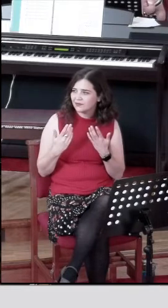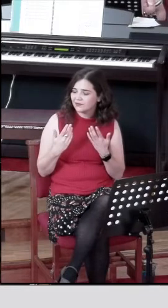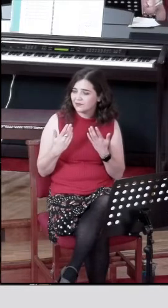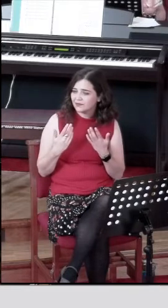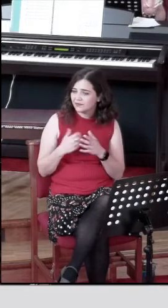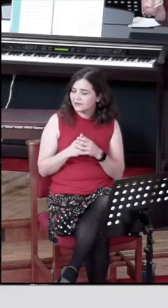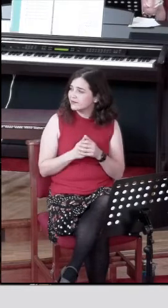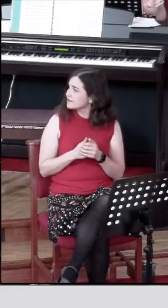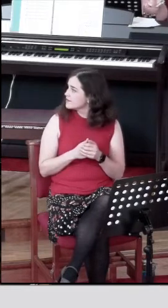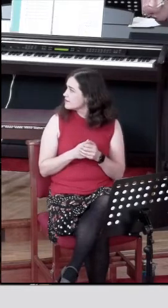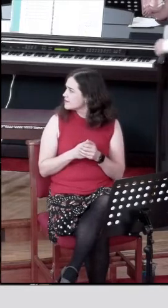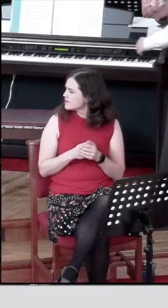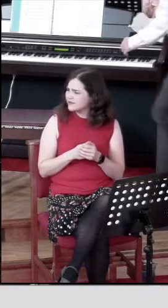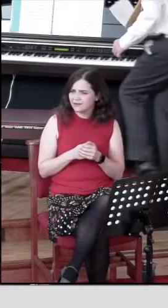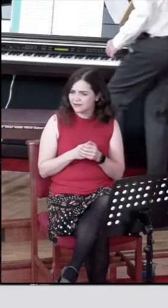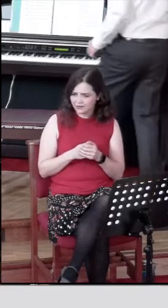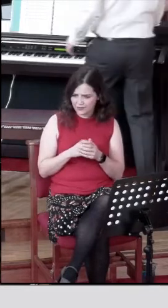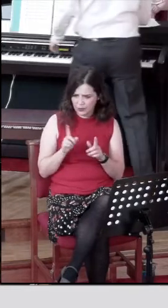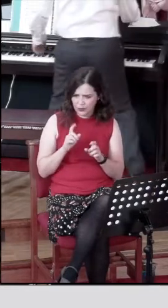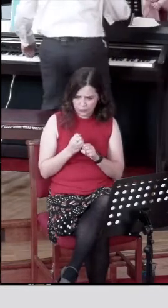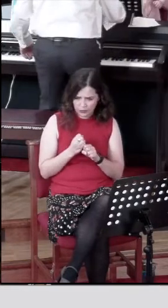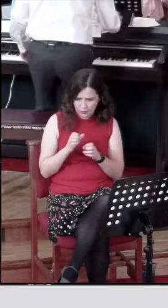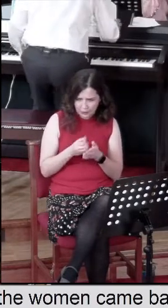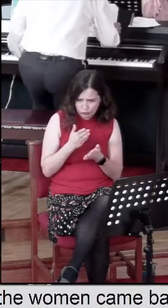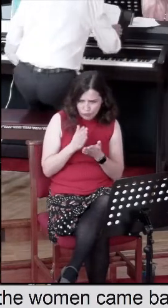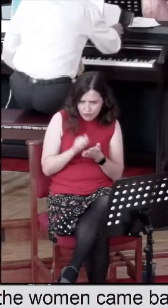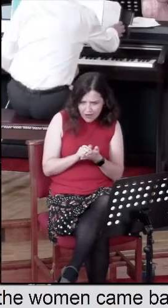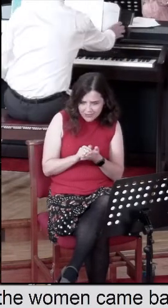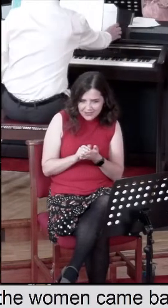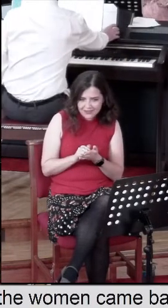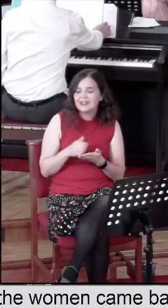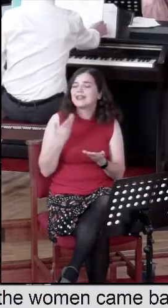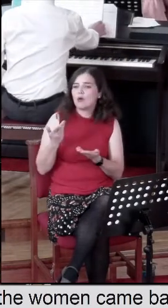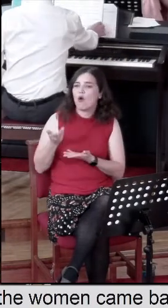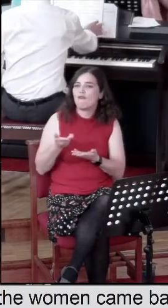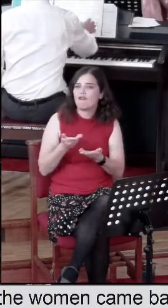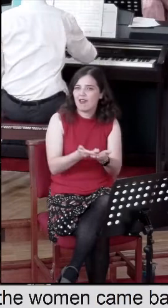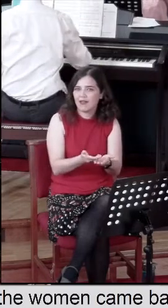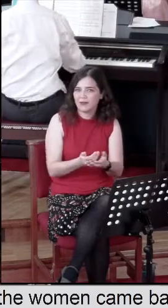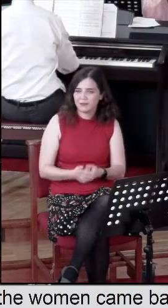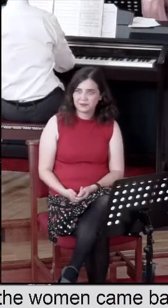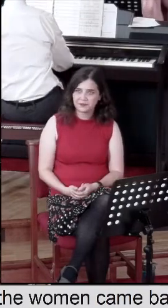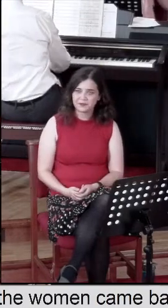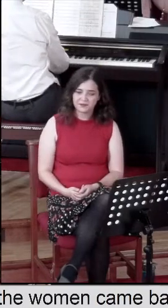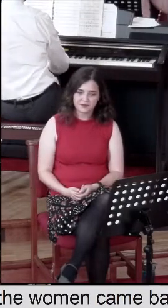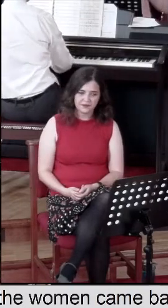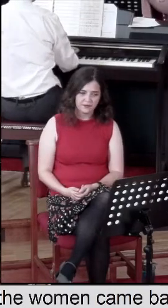what we're doing now, make sure I've got it right. Let's have the offering. I think we'll do that next.